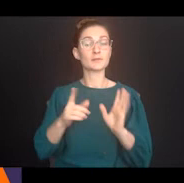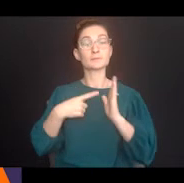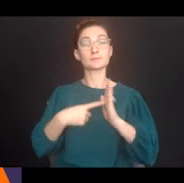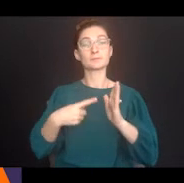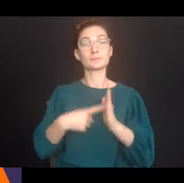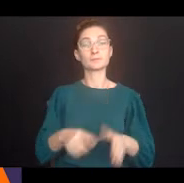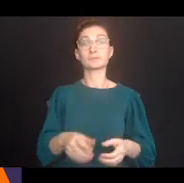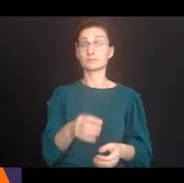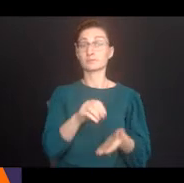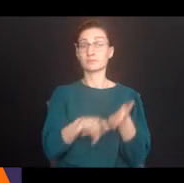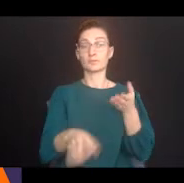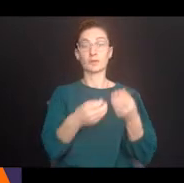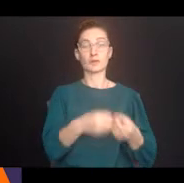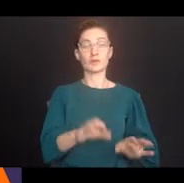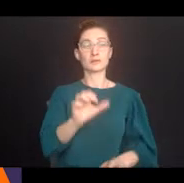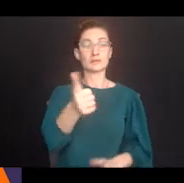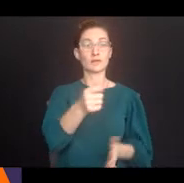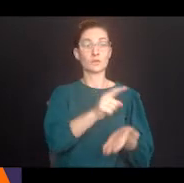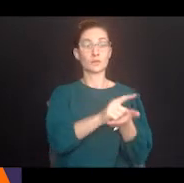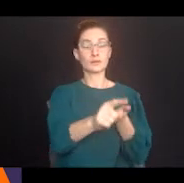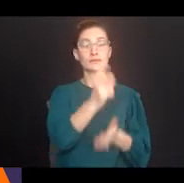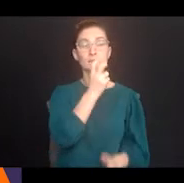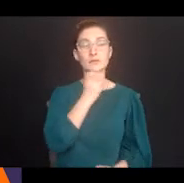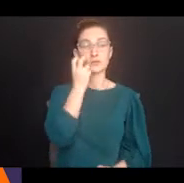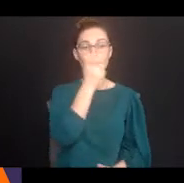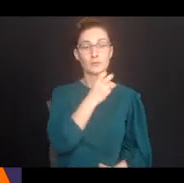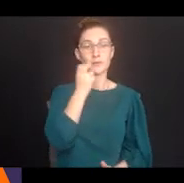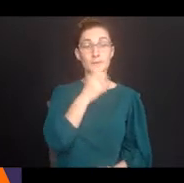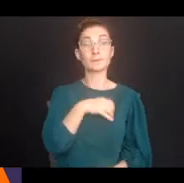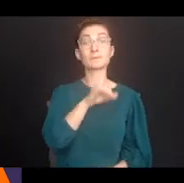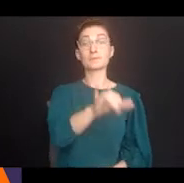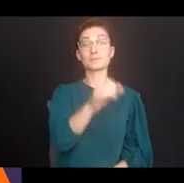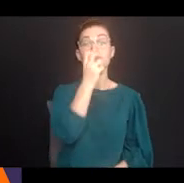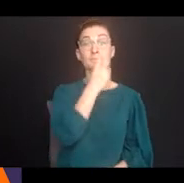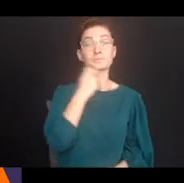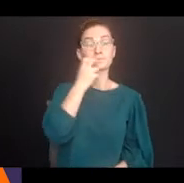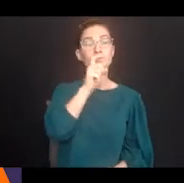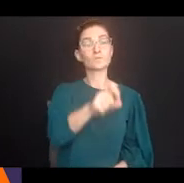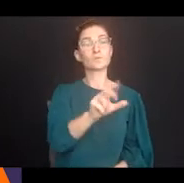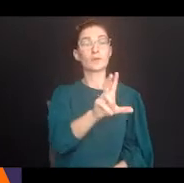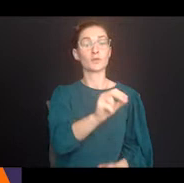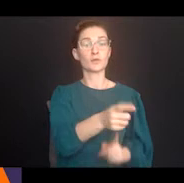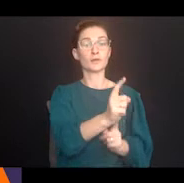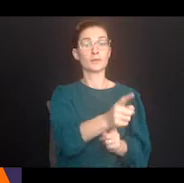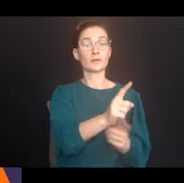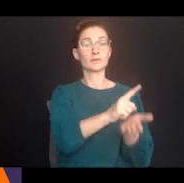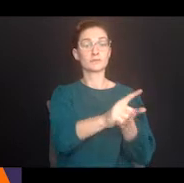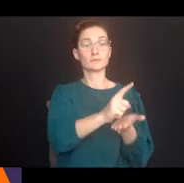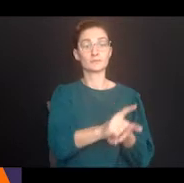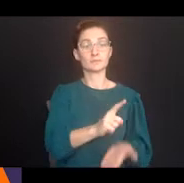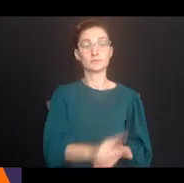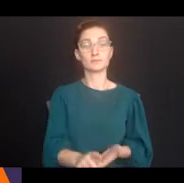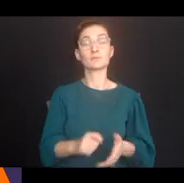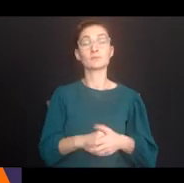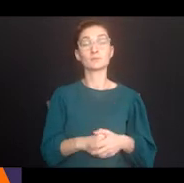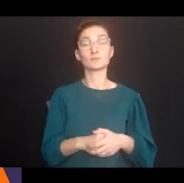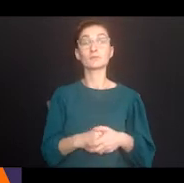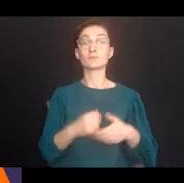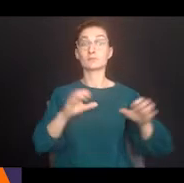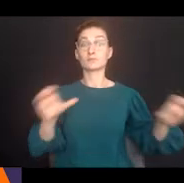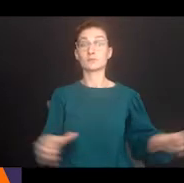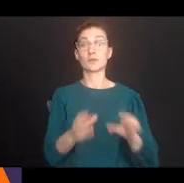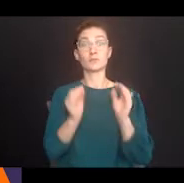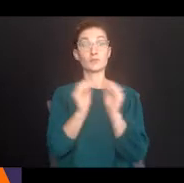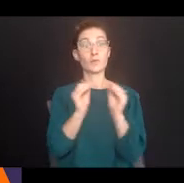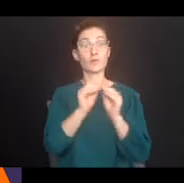For example, student lost 10 weeks of speech therapy. Speech therapy should be 30 minutes weekly. After